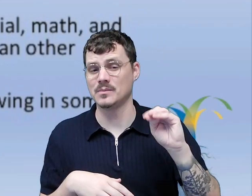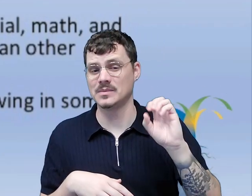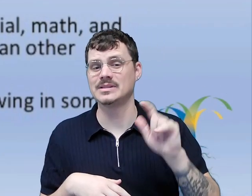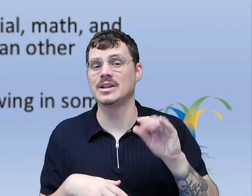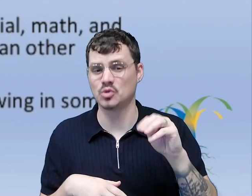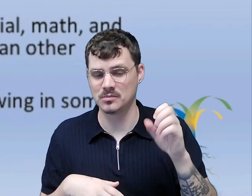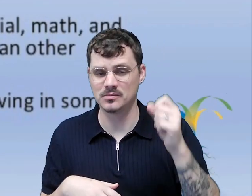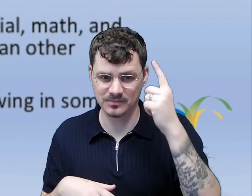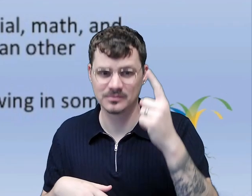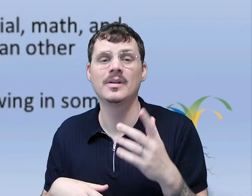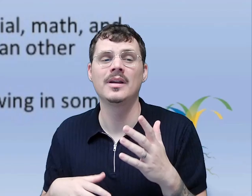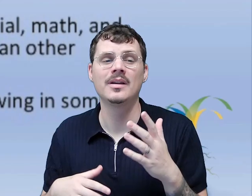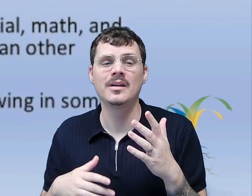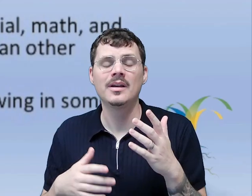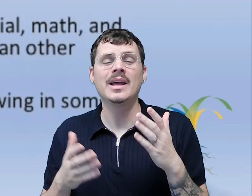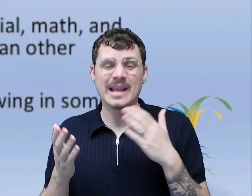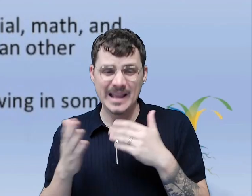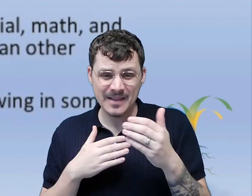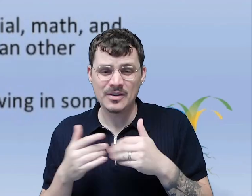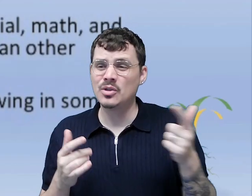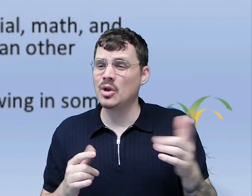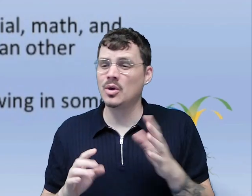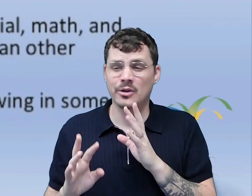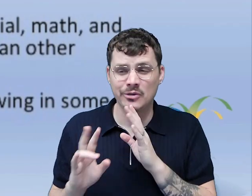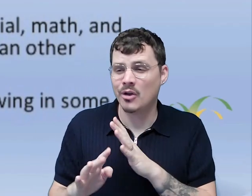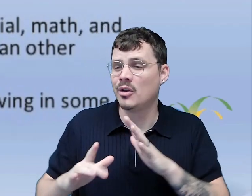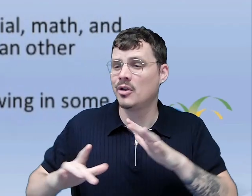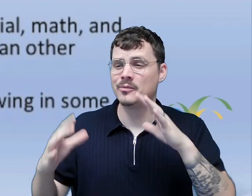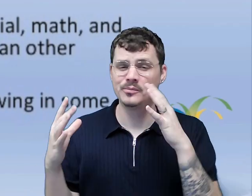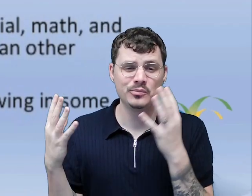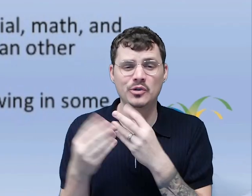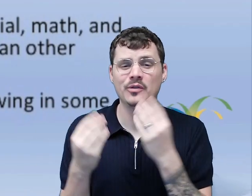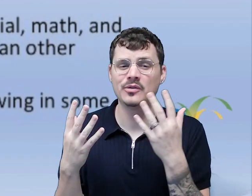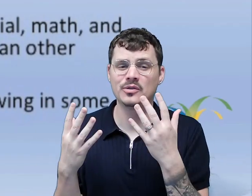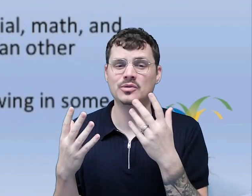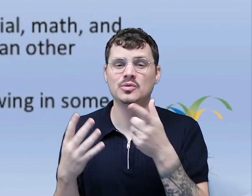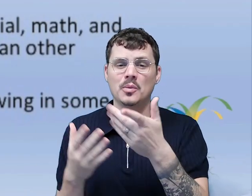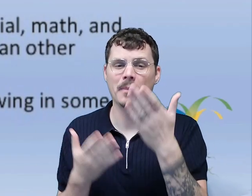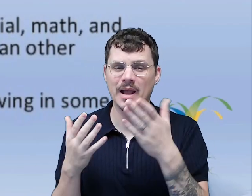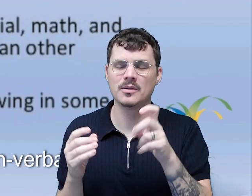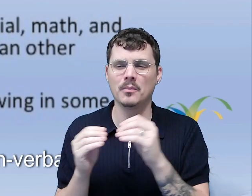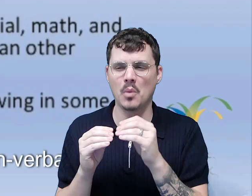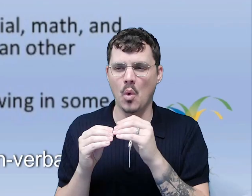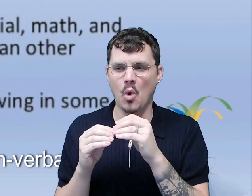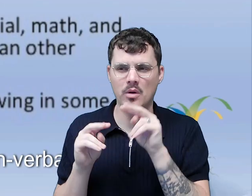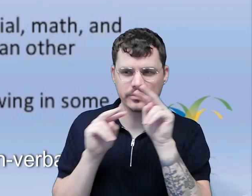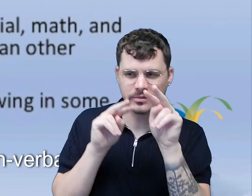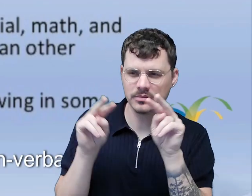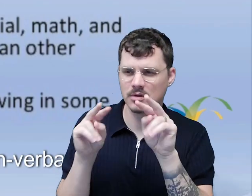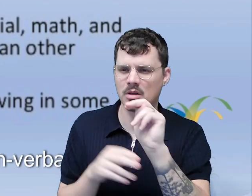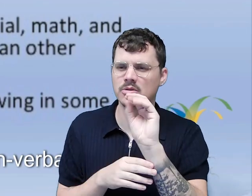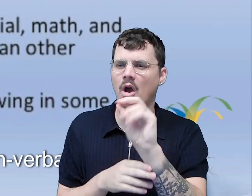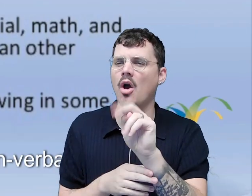Williams syndrome, is that even though they're talking beautifully, you might need to